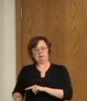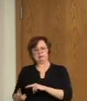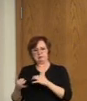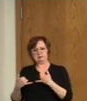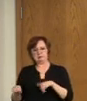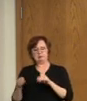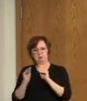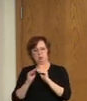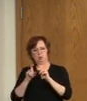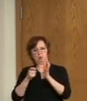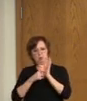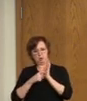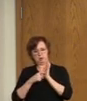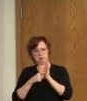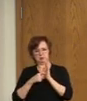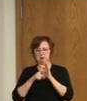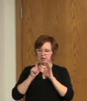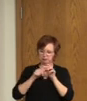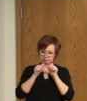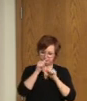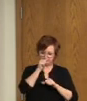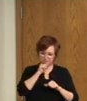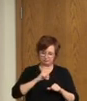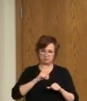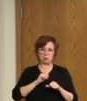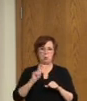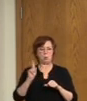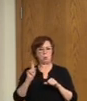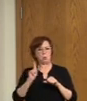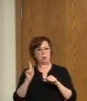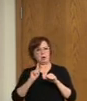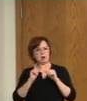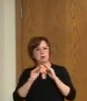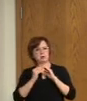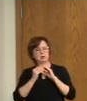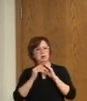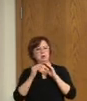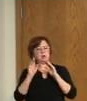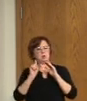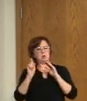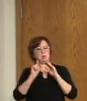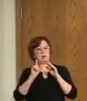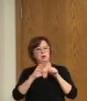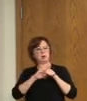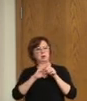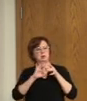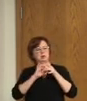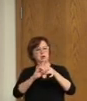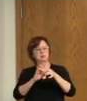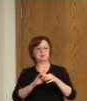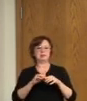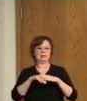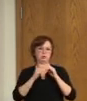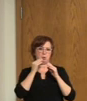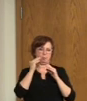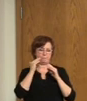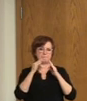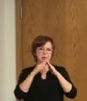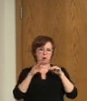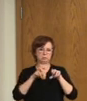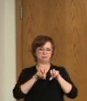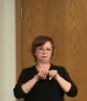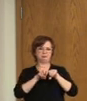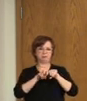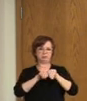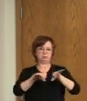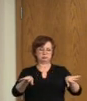Household contacts are still one of the main sources of transmission. So we know that large gatherings at Christmas would